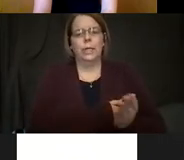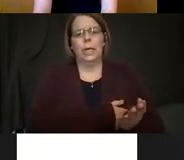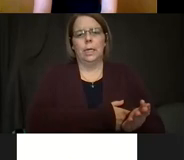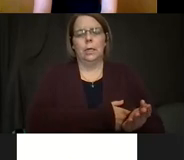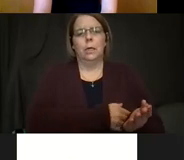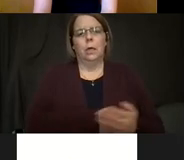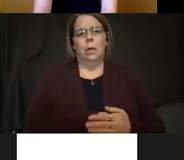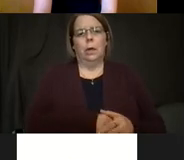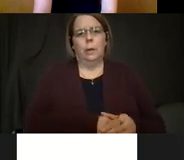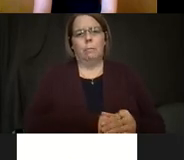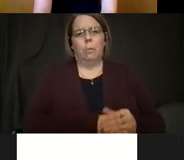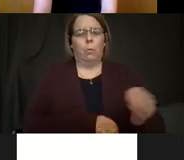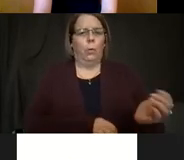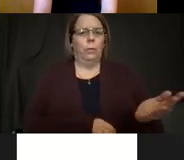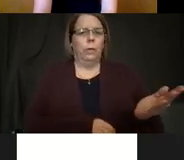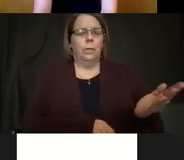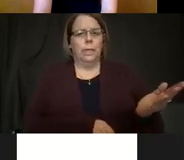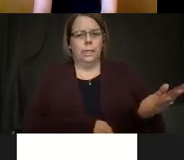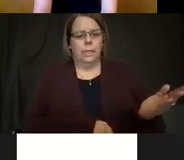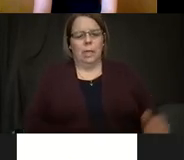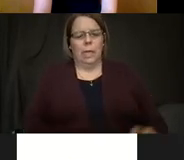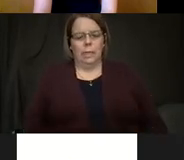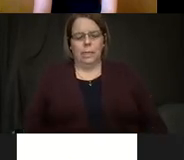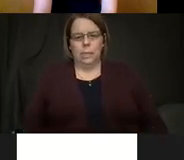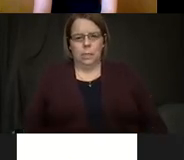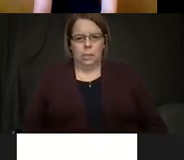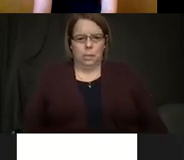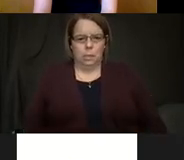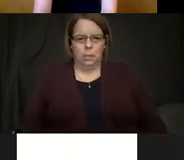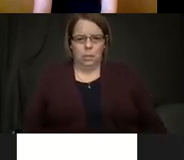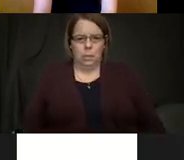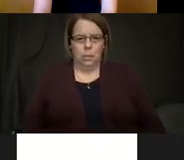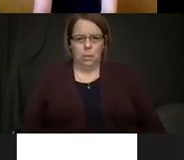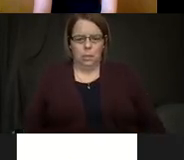all the turn taking when the text displays.